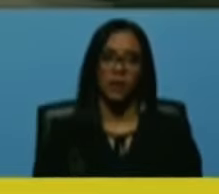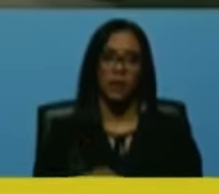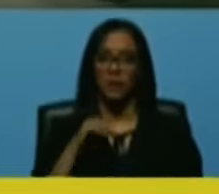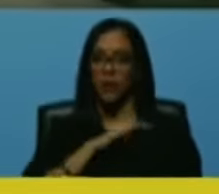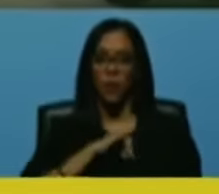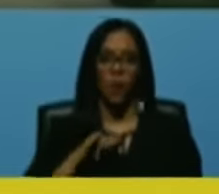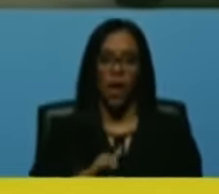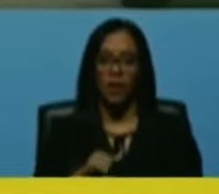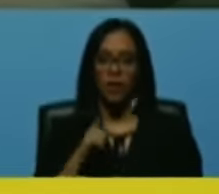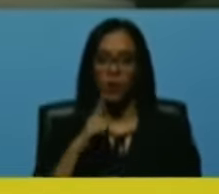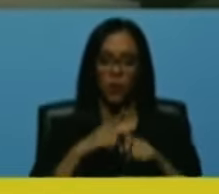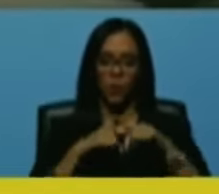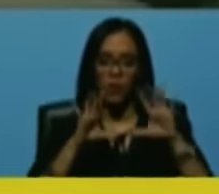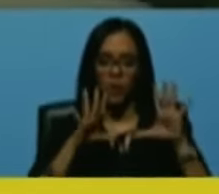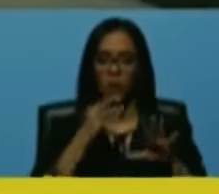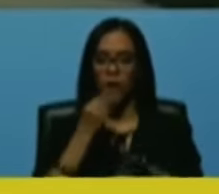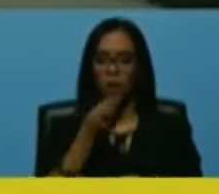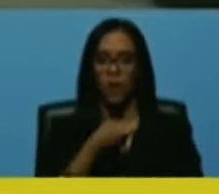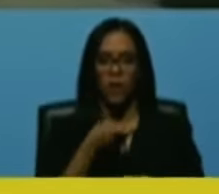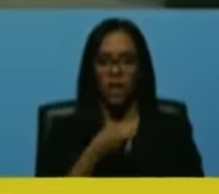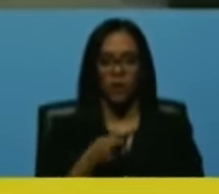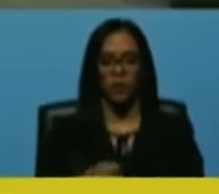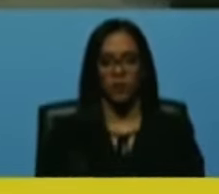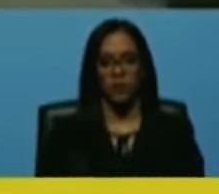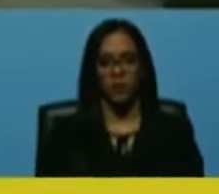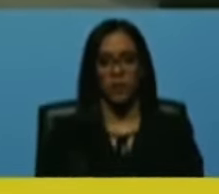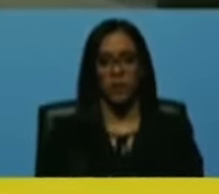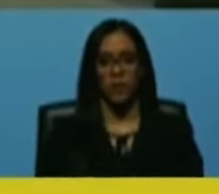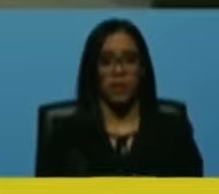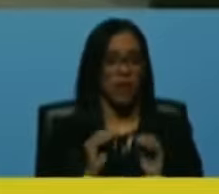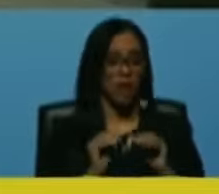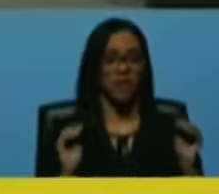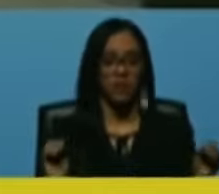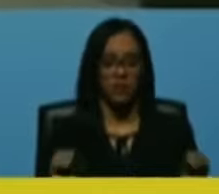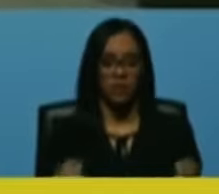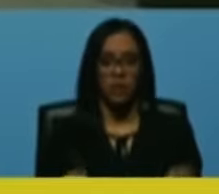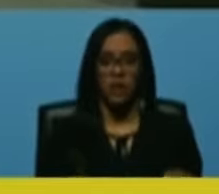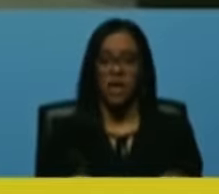Okay, this is like 1/7 of a good governance that reports water.